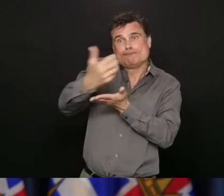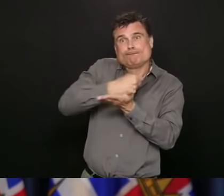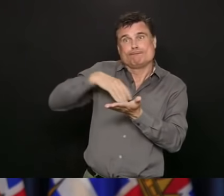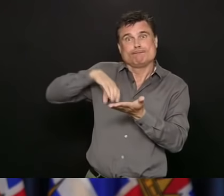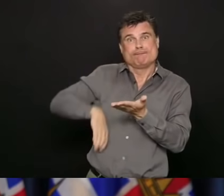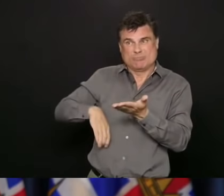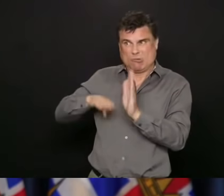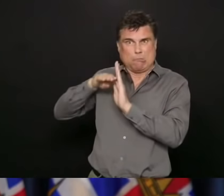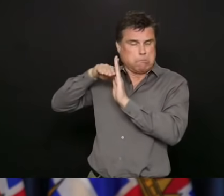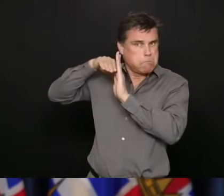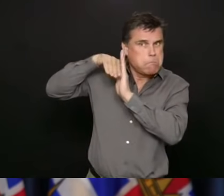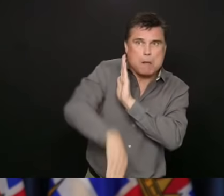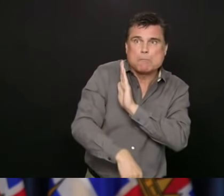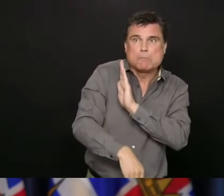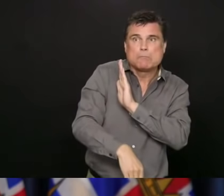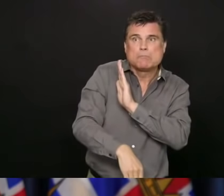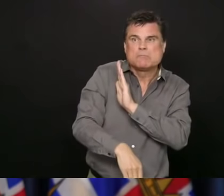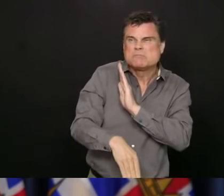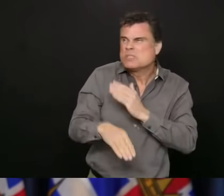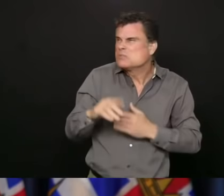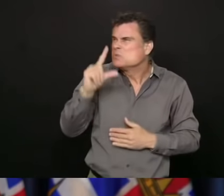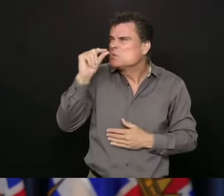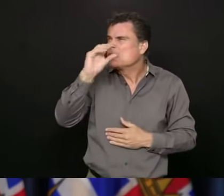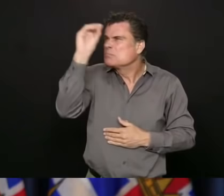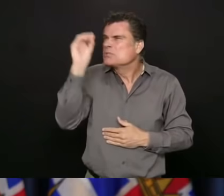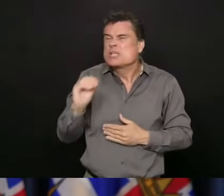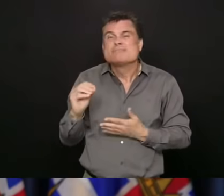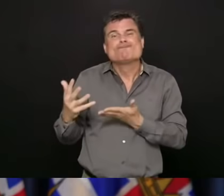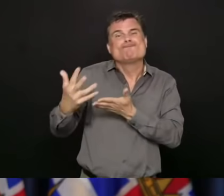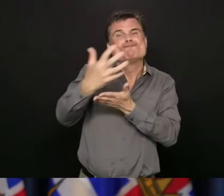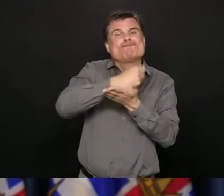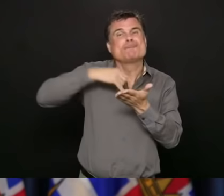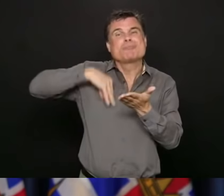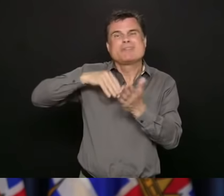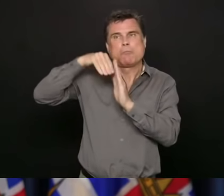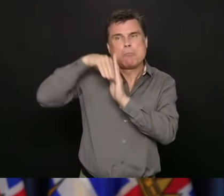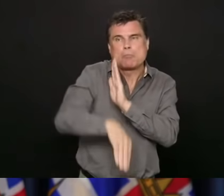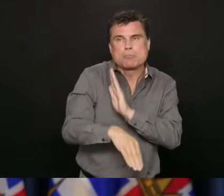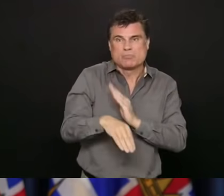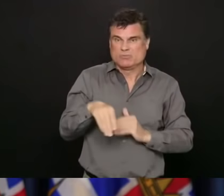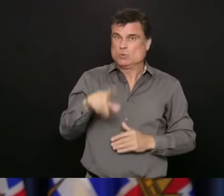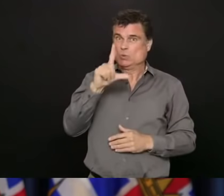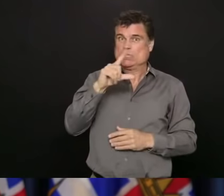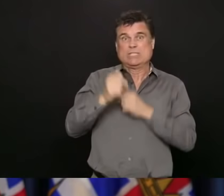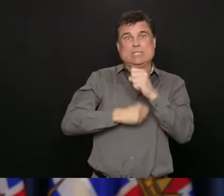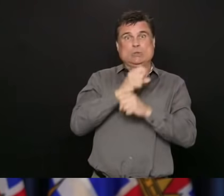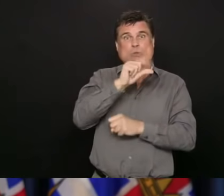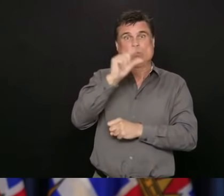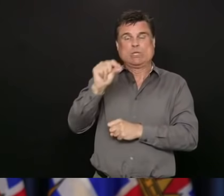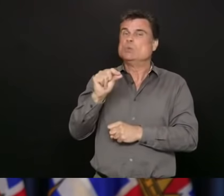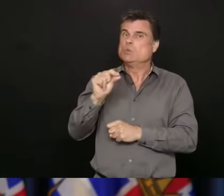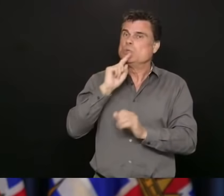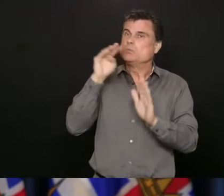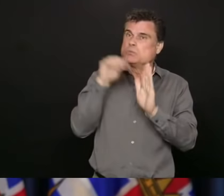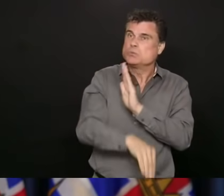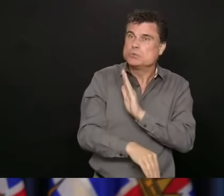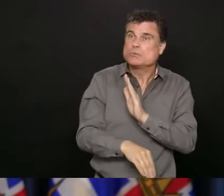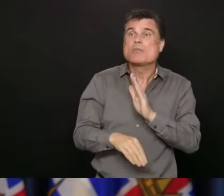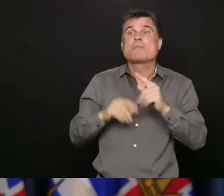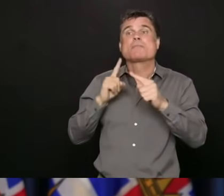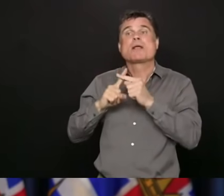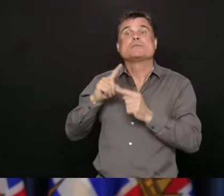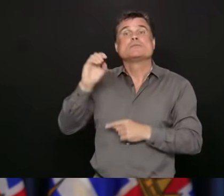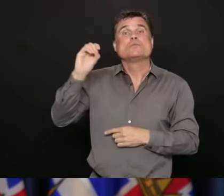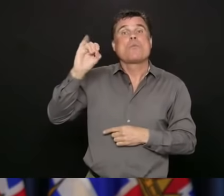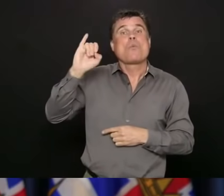into 2021. So given that, and also last week seeing, the price of oil fall to extraordinary lows, given all that, how